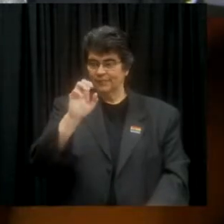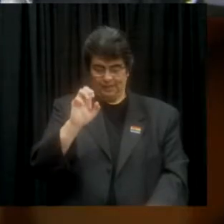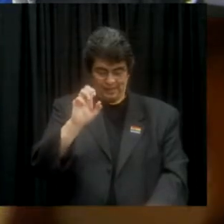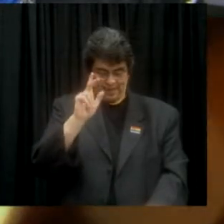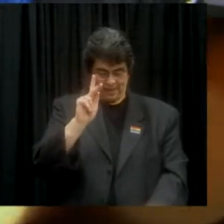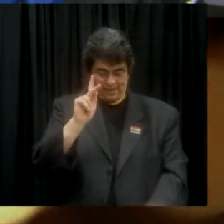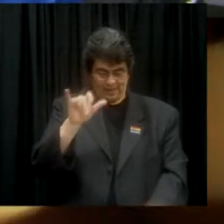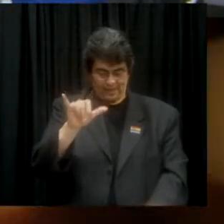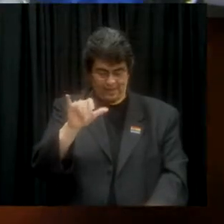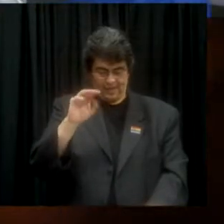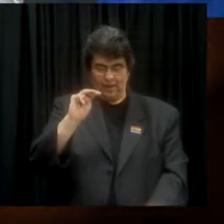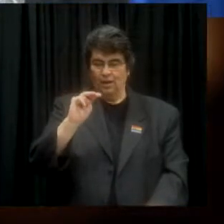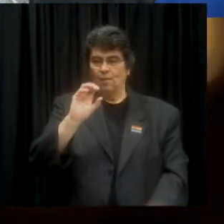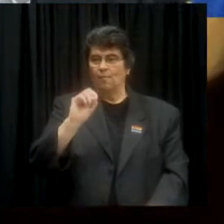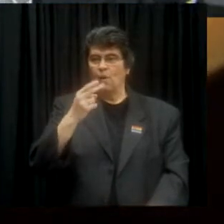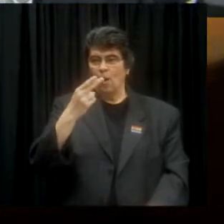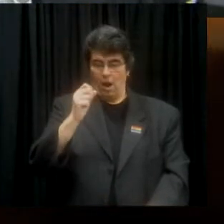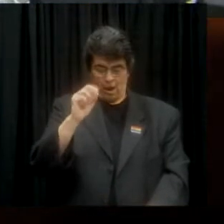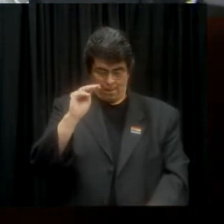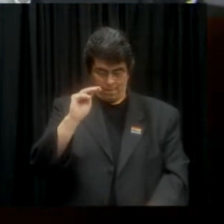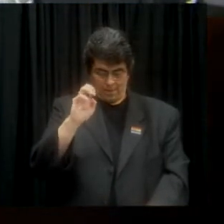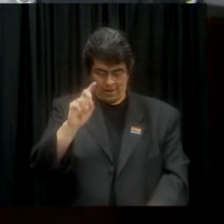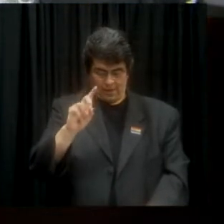Zeki Mohammed Shah.